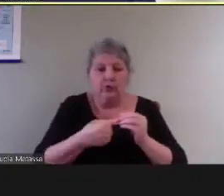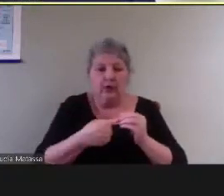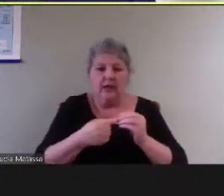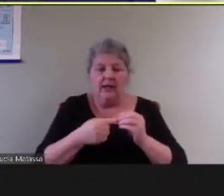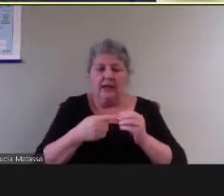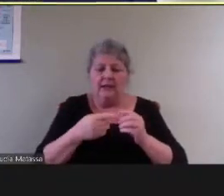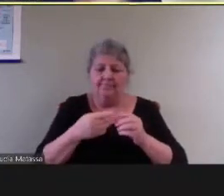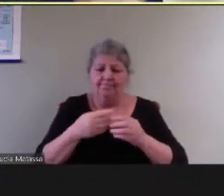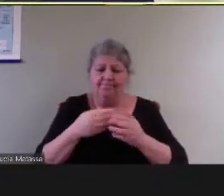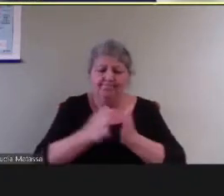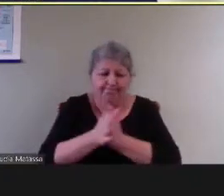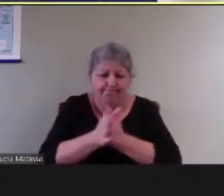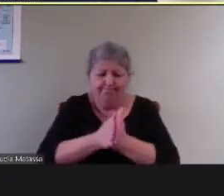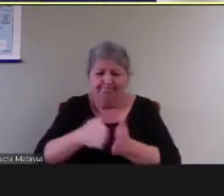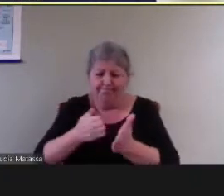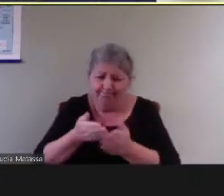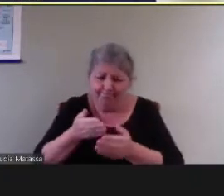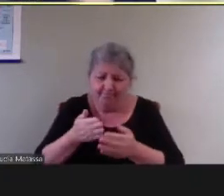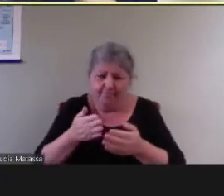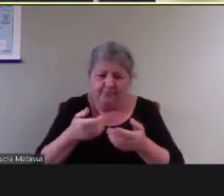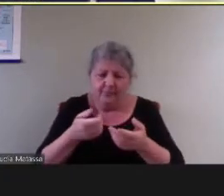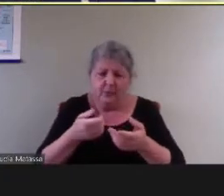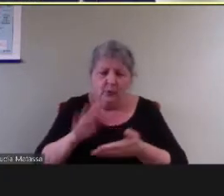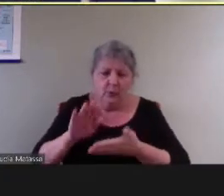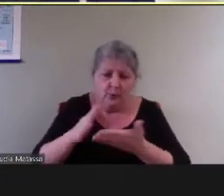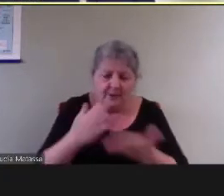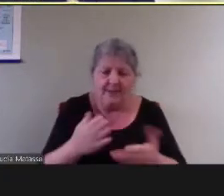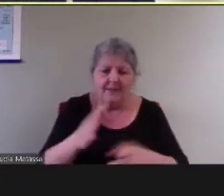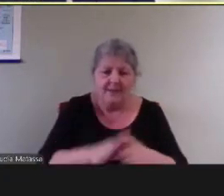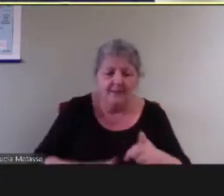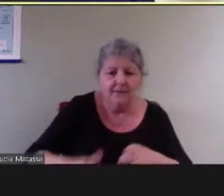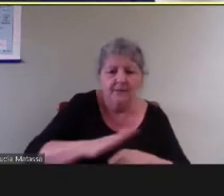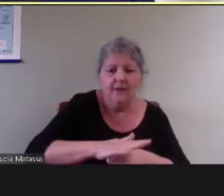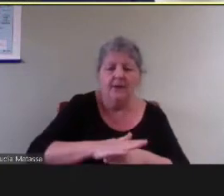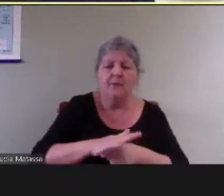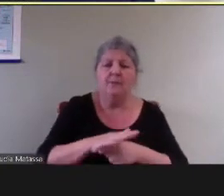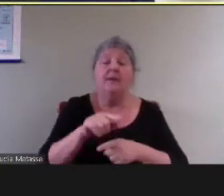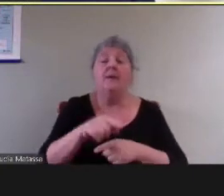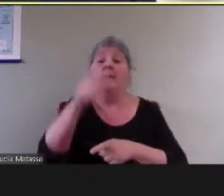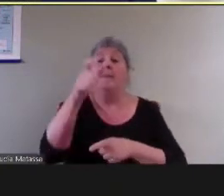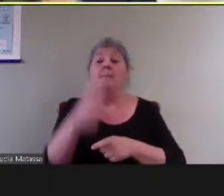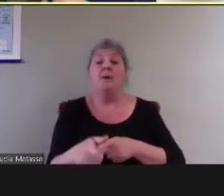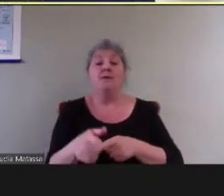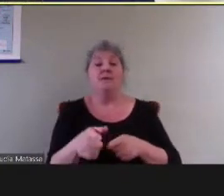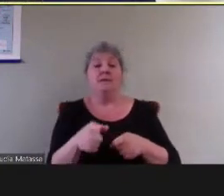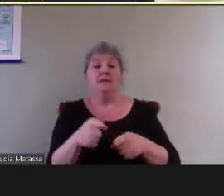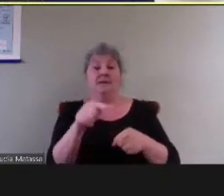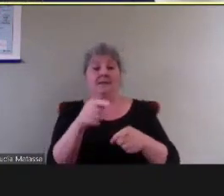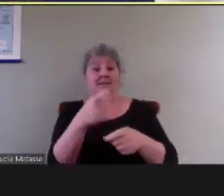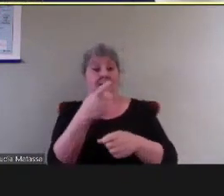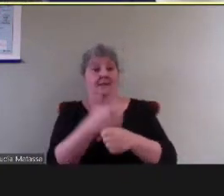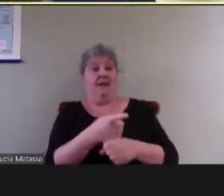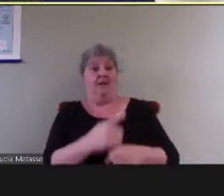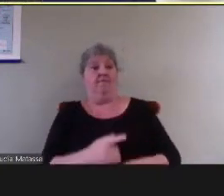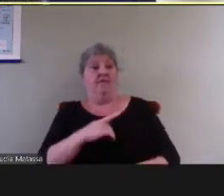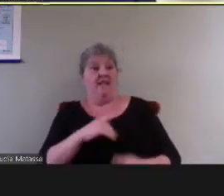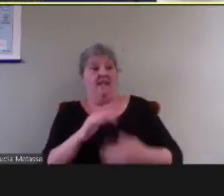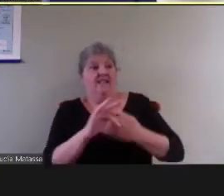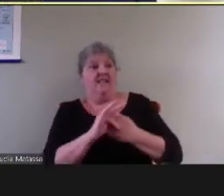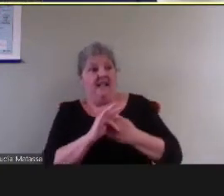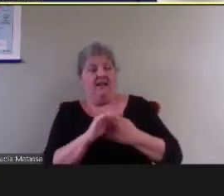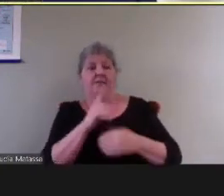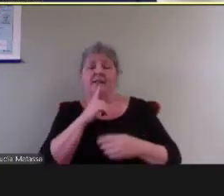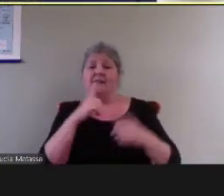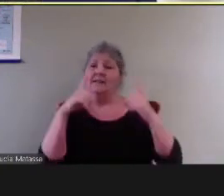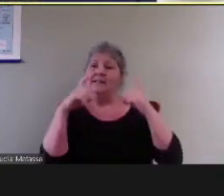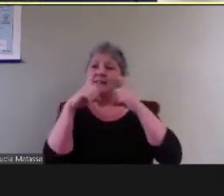very hard to present an environment to the person in custody that is safe and that feels safe, it is difficult for somebody